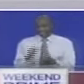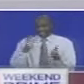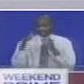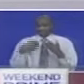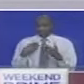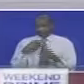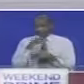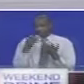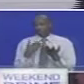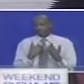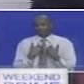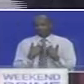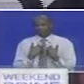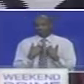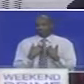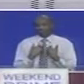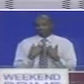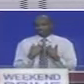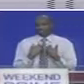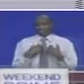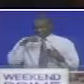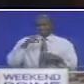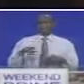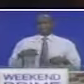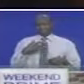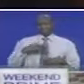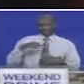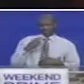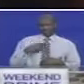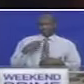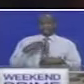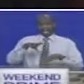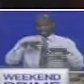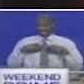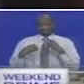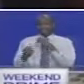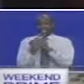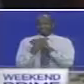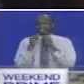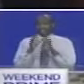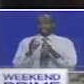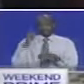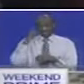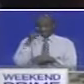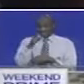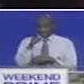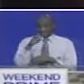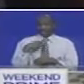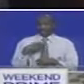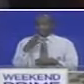roll, they seem to be full of themselves, and they're not taking counsel. And that is something that one would be better placed